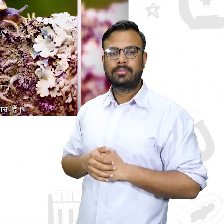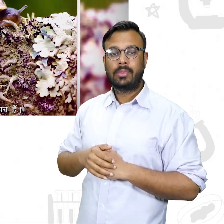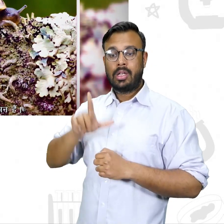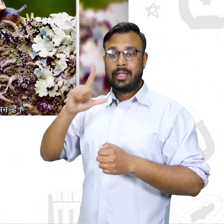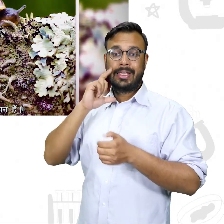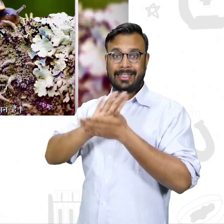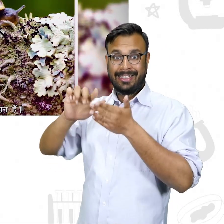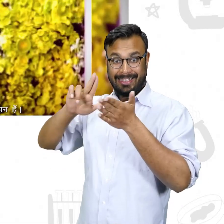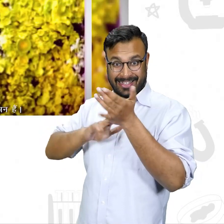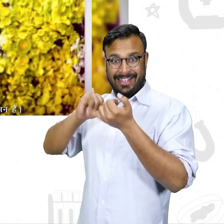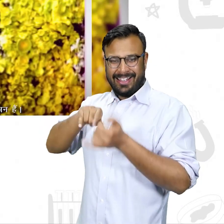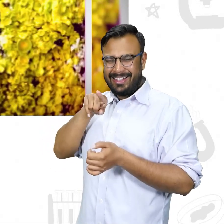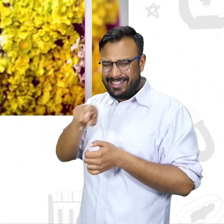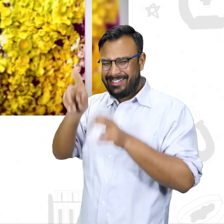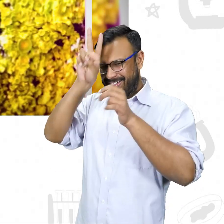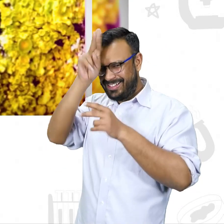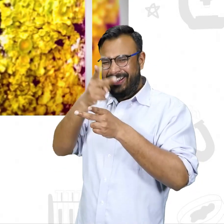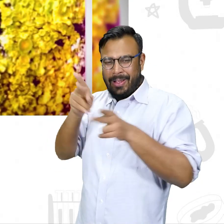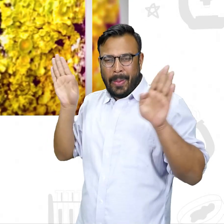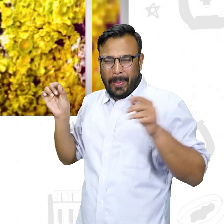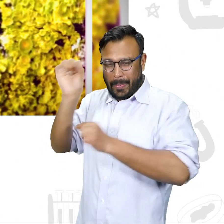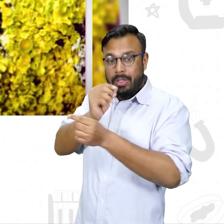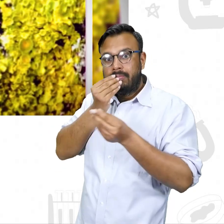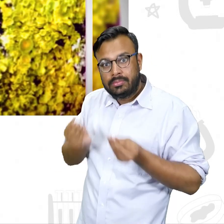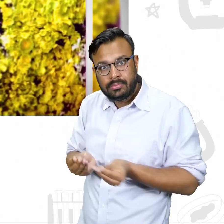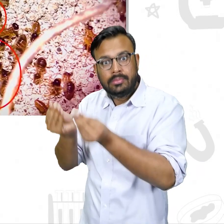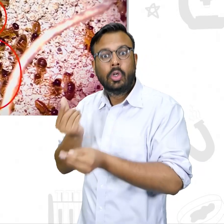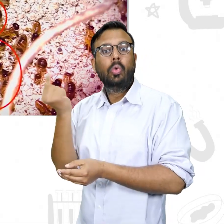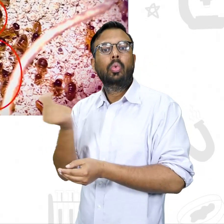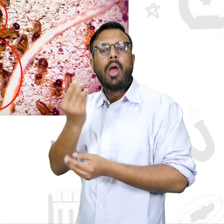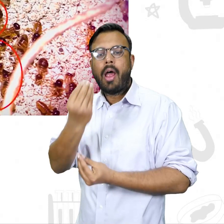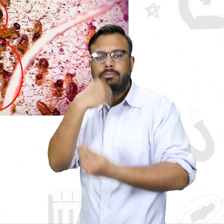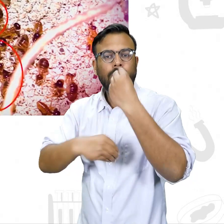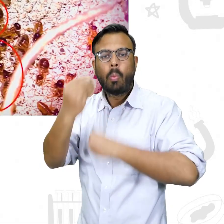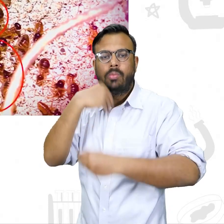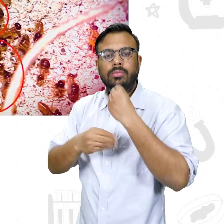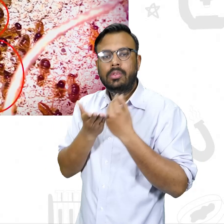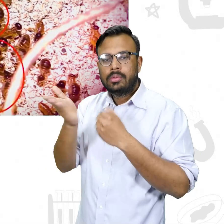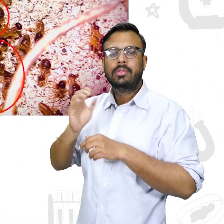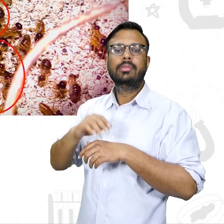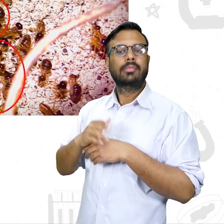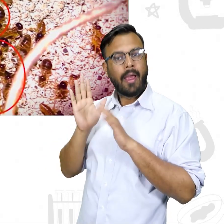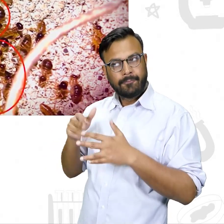Lichens are food for several invertebrates, say snails and insects.